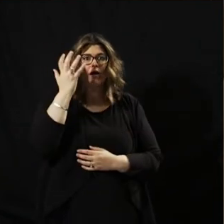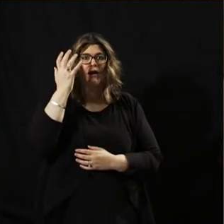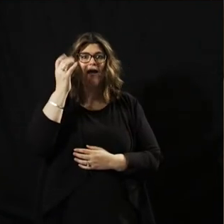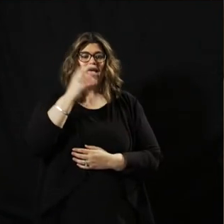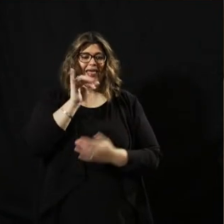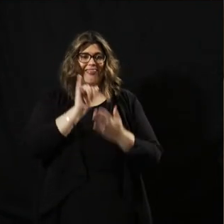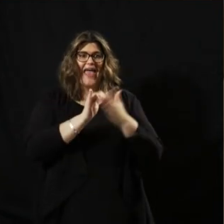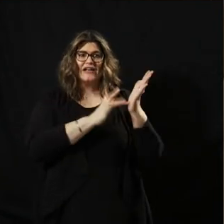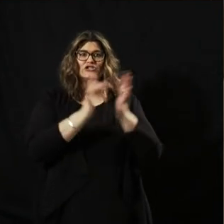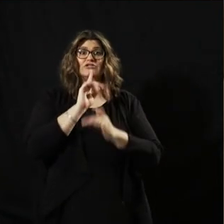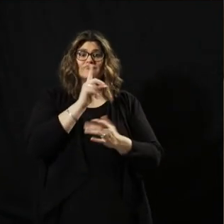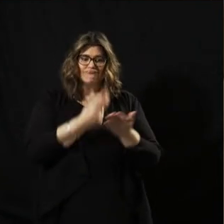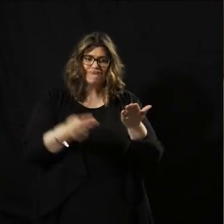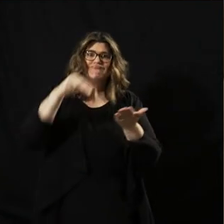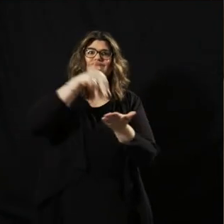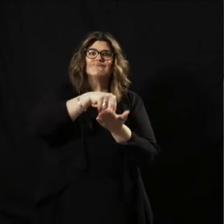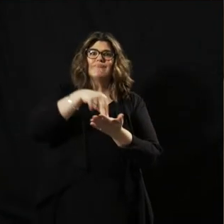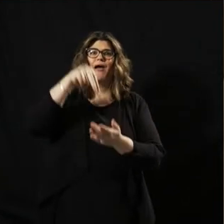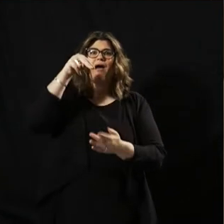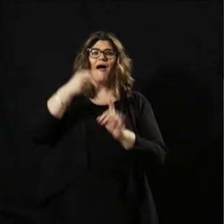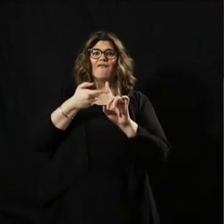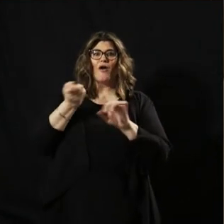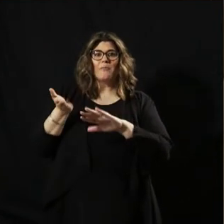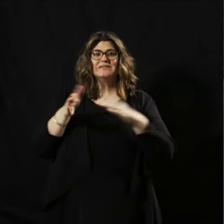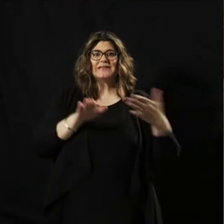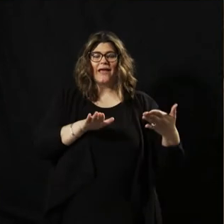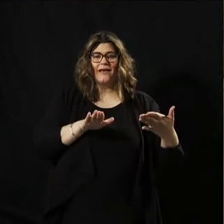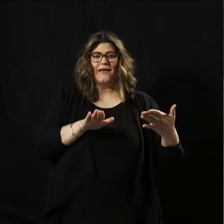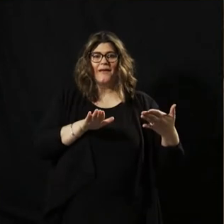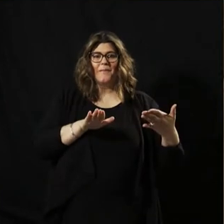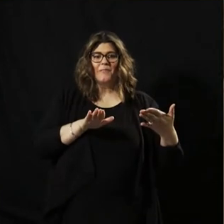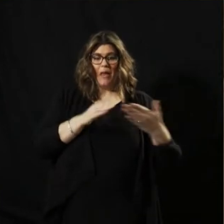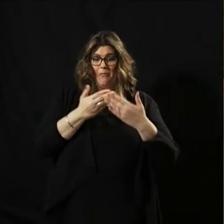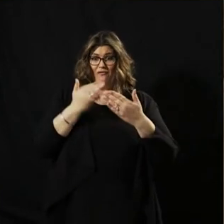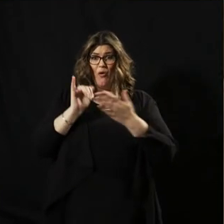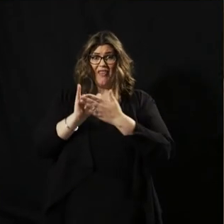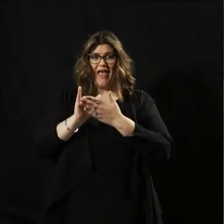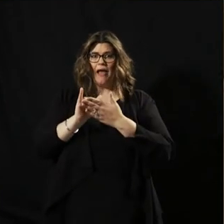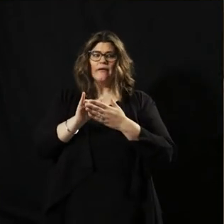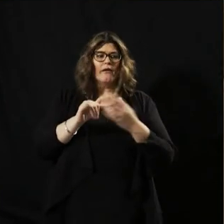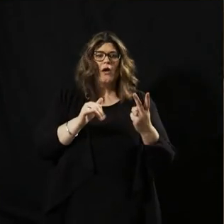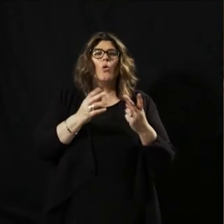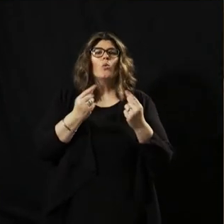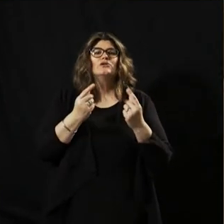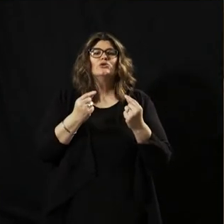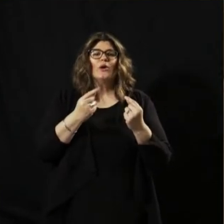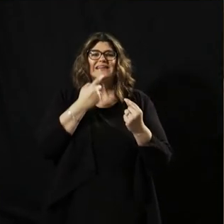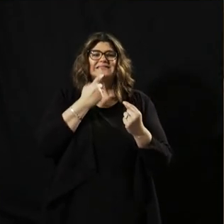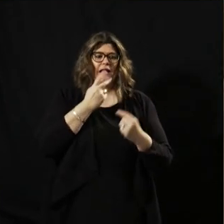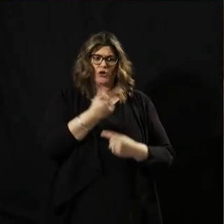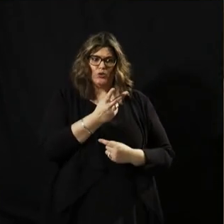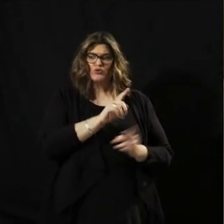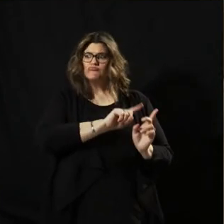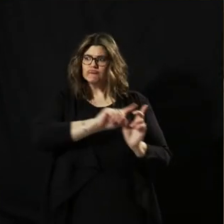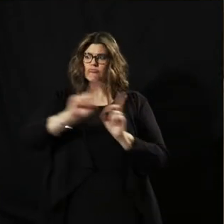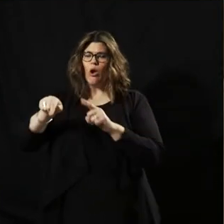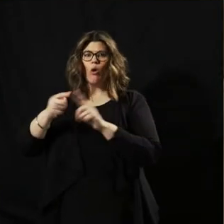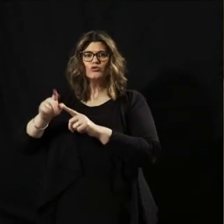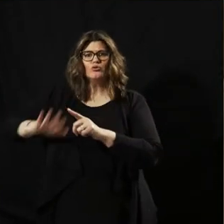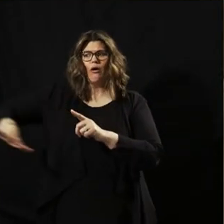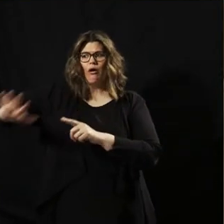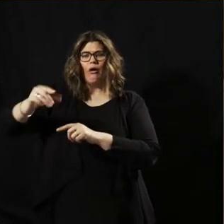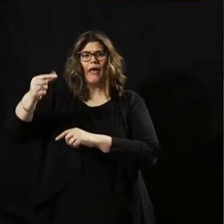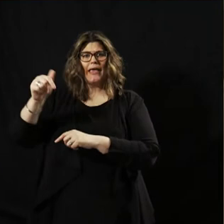that Jesus has risen from the dead, before then telling them to go to Galilee where they will see